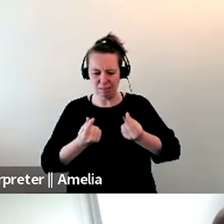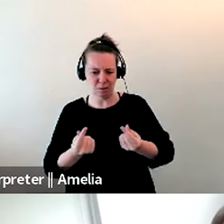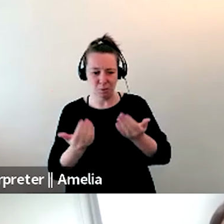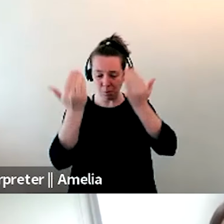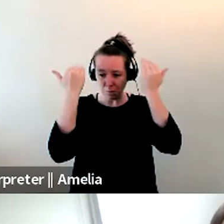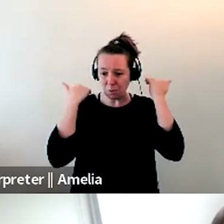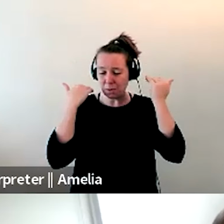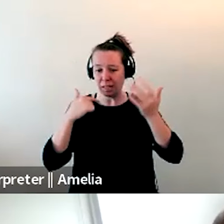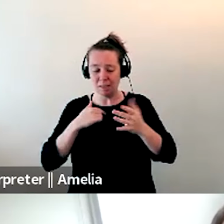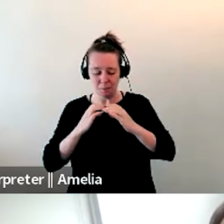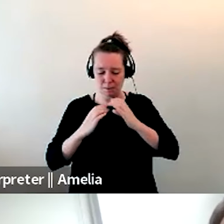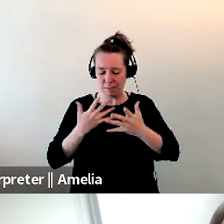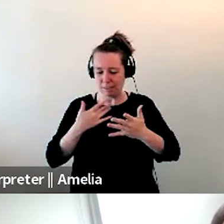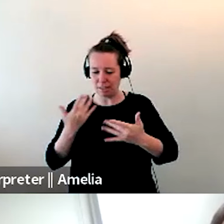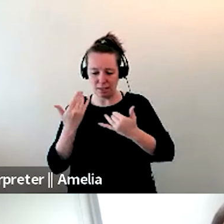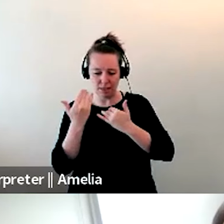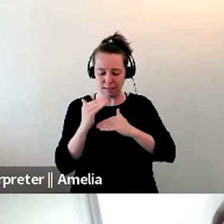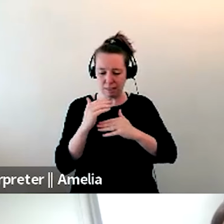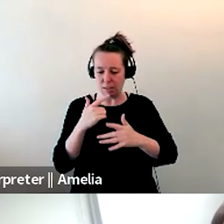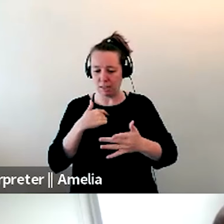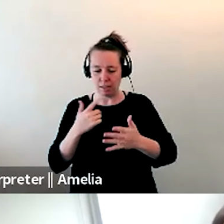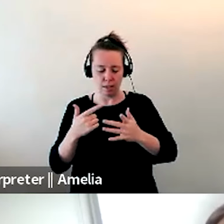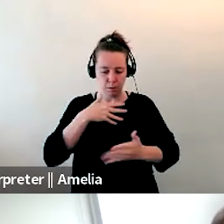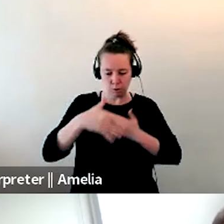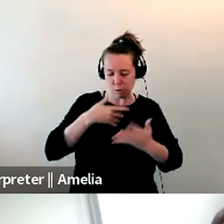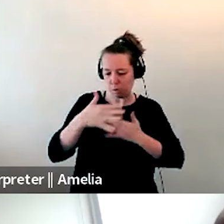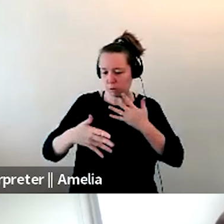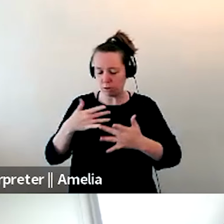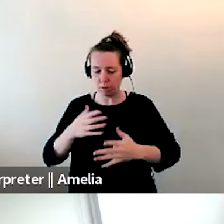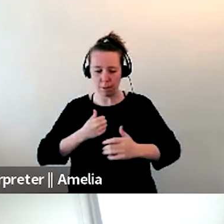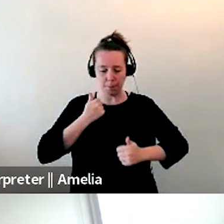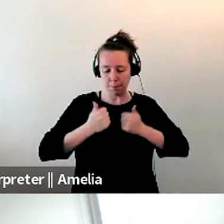a communicator and extrovert and social and I socialize,